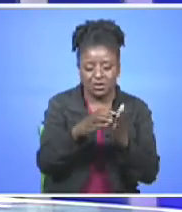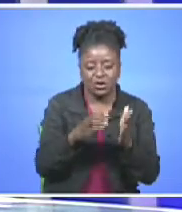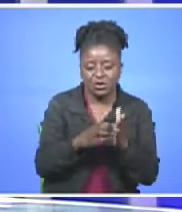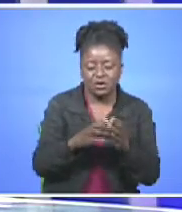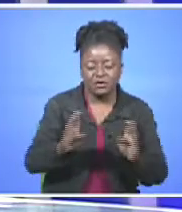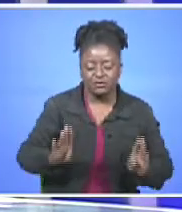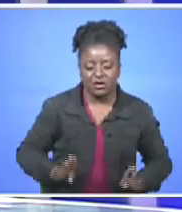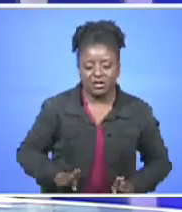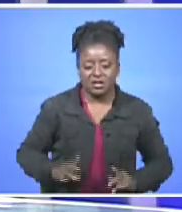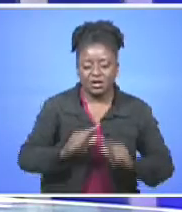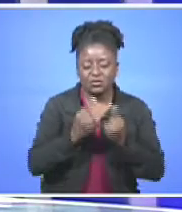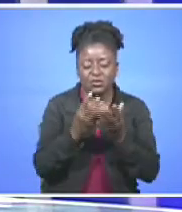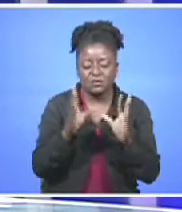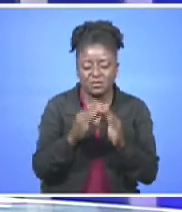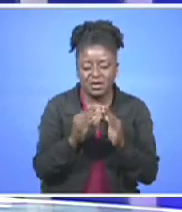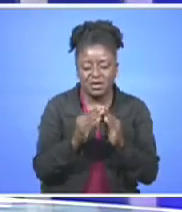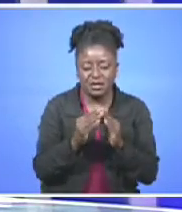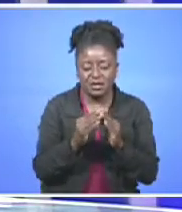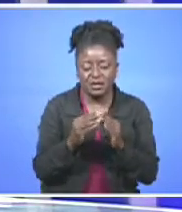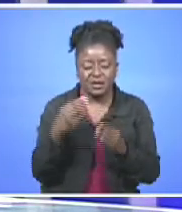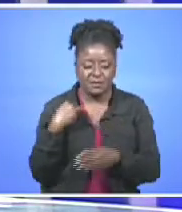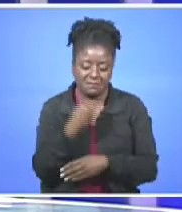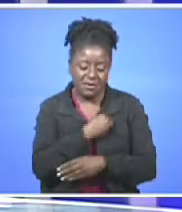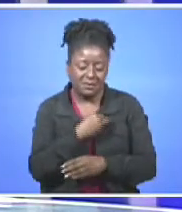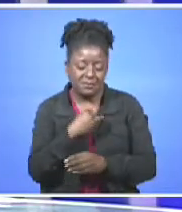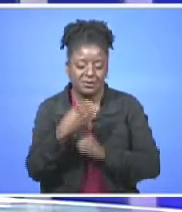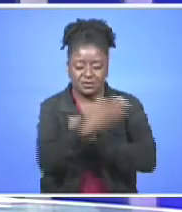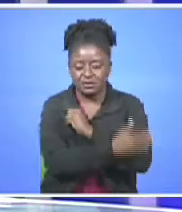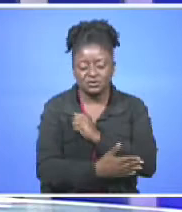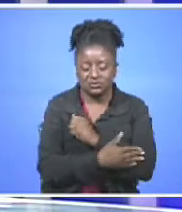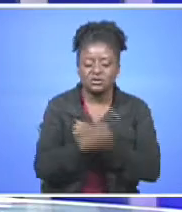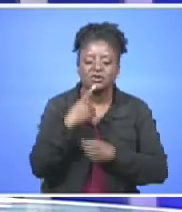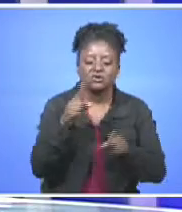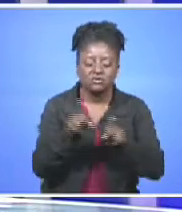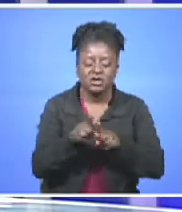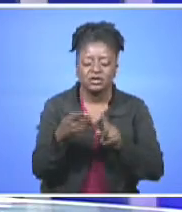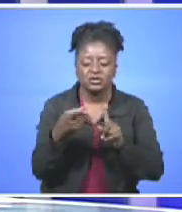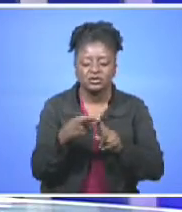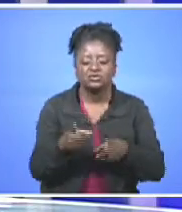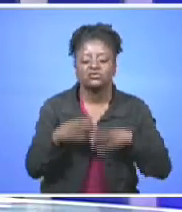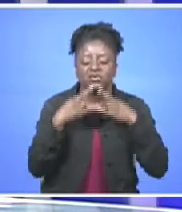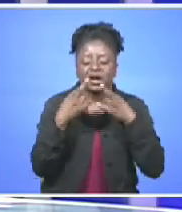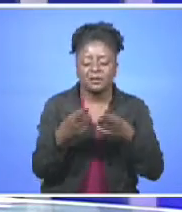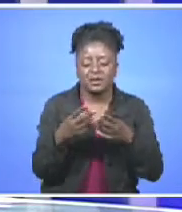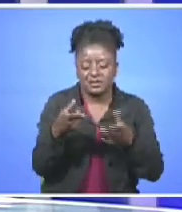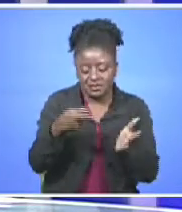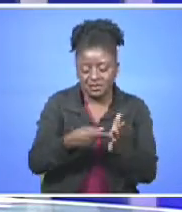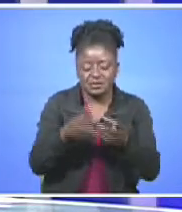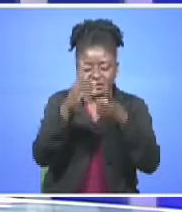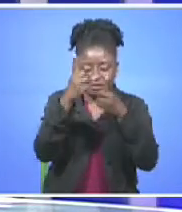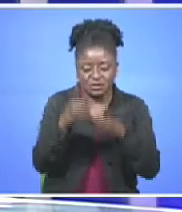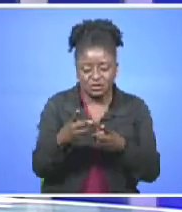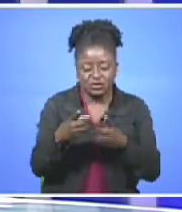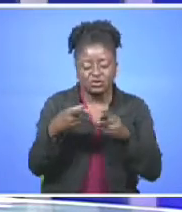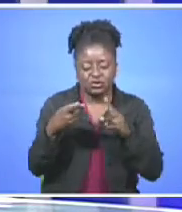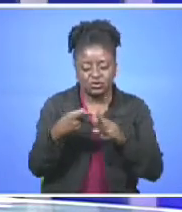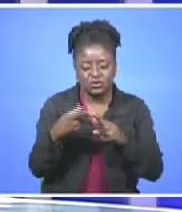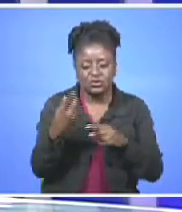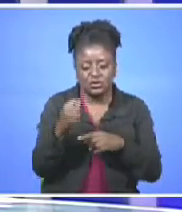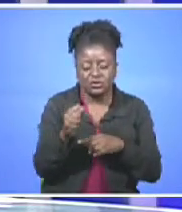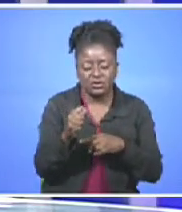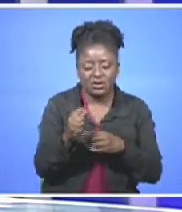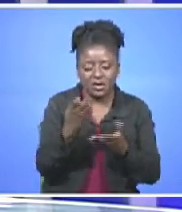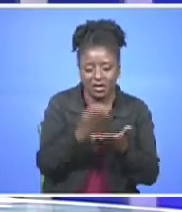12th, member states' delegations agreed to recommend the decision to the European Economic and Financial Affairs Council, which